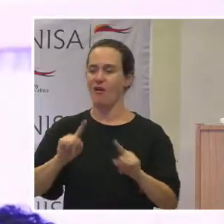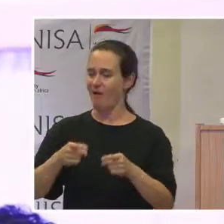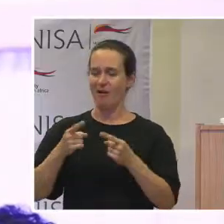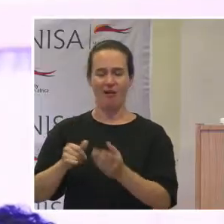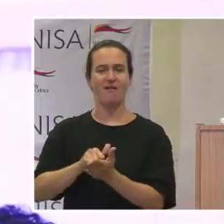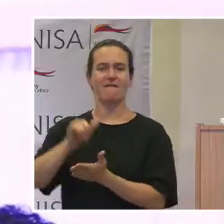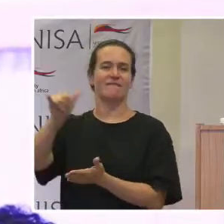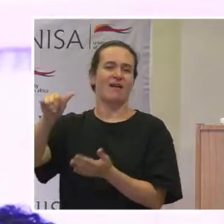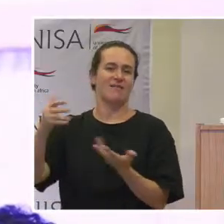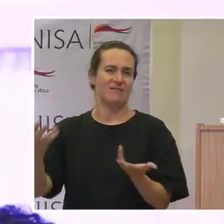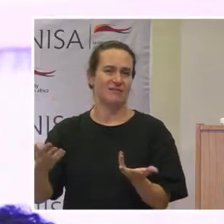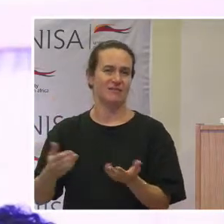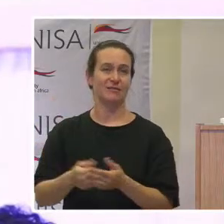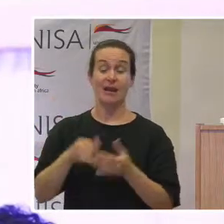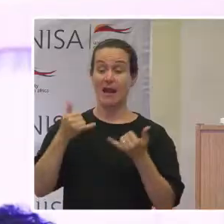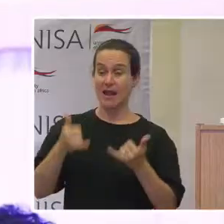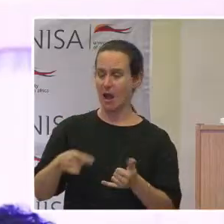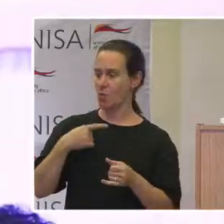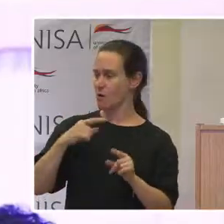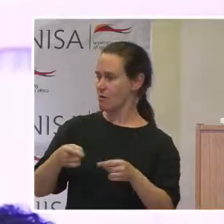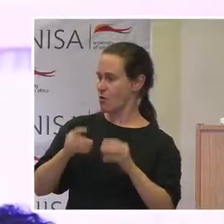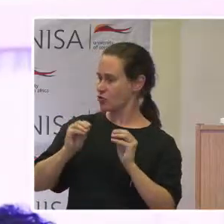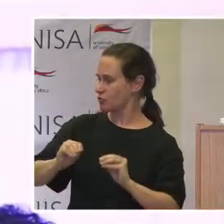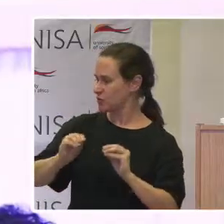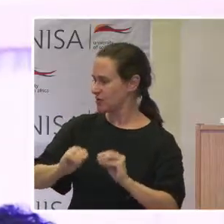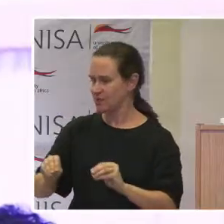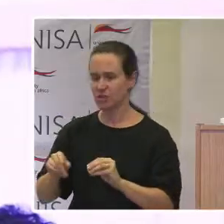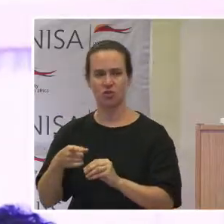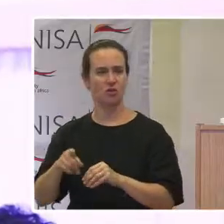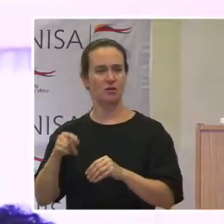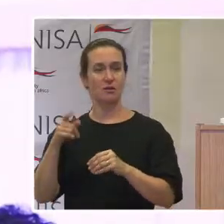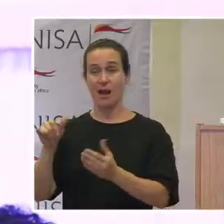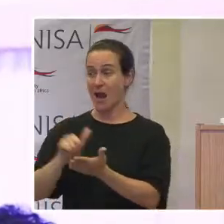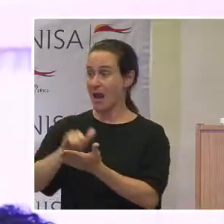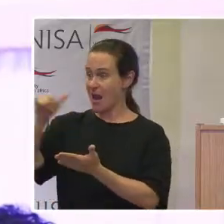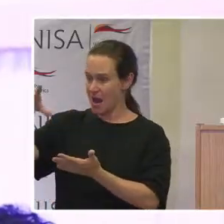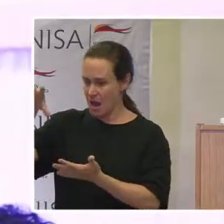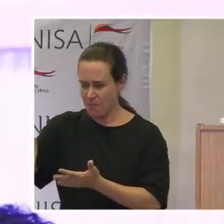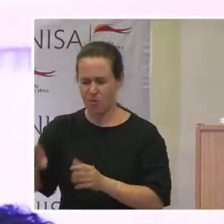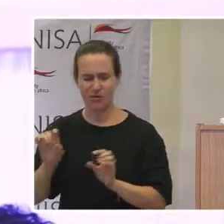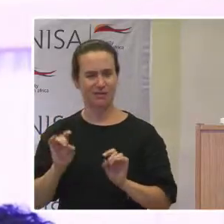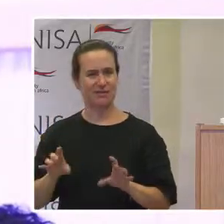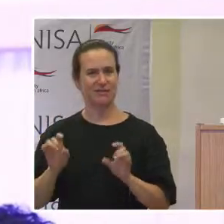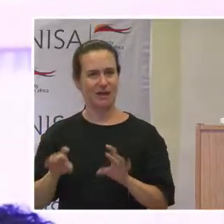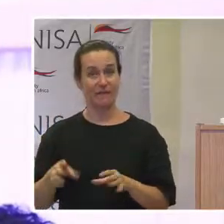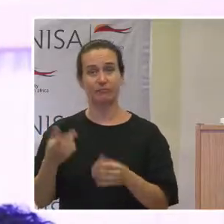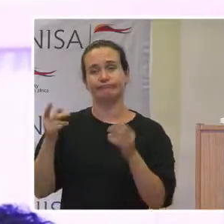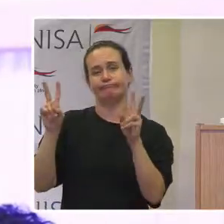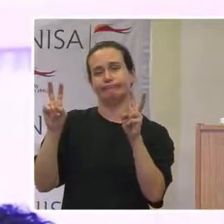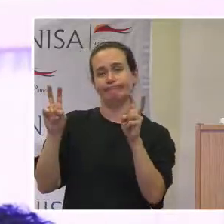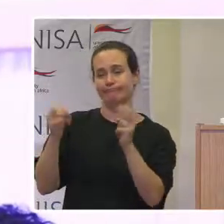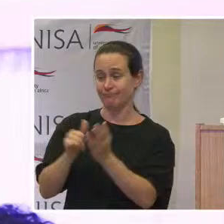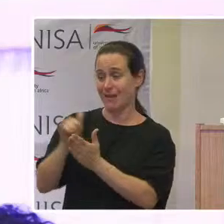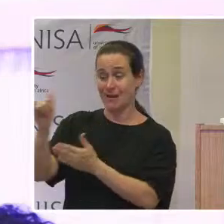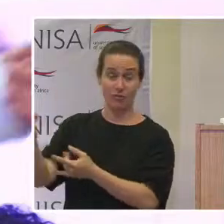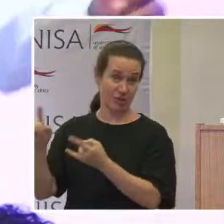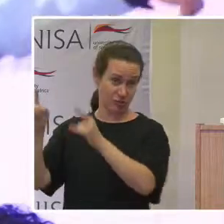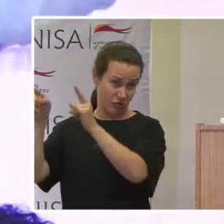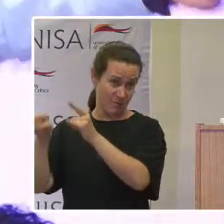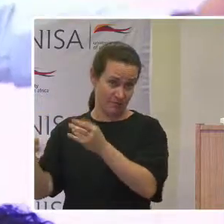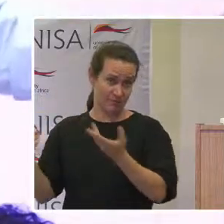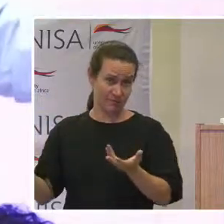pilots. The industry is suffering, the business is suffering, airports, not airports, let me say Aerotropolis